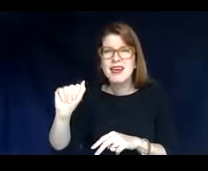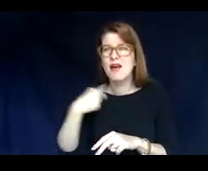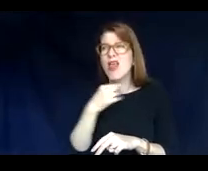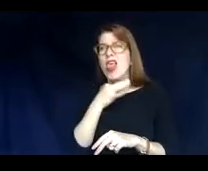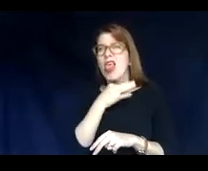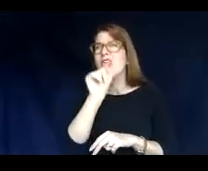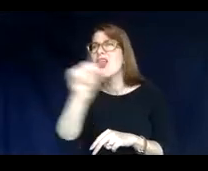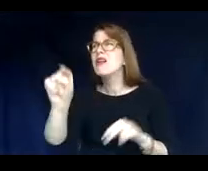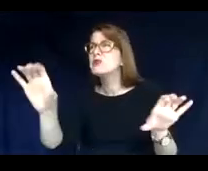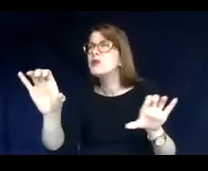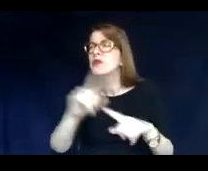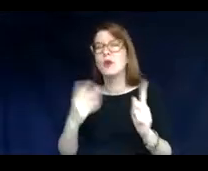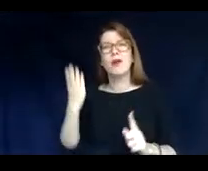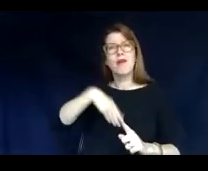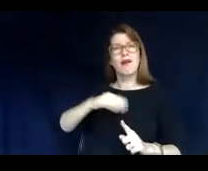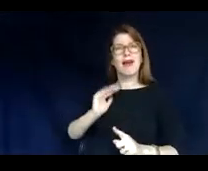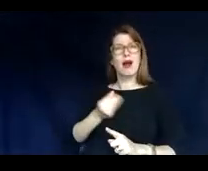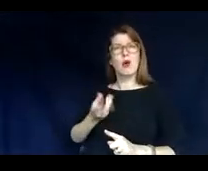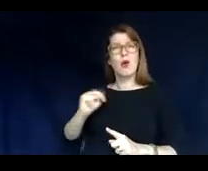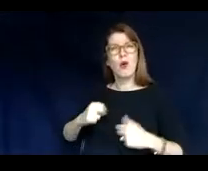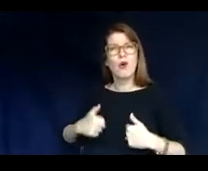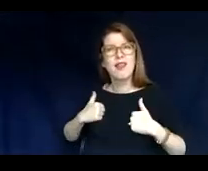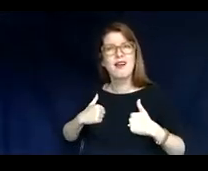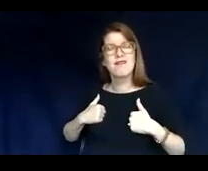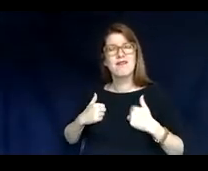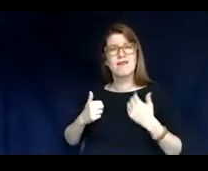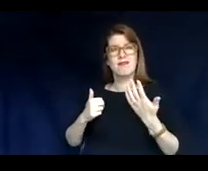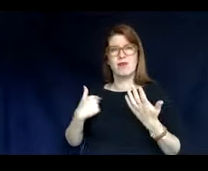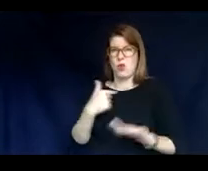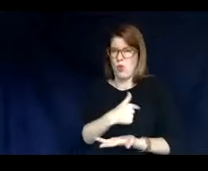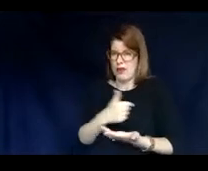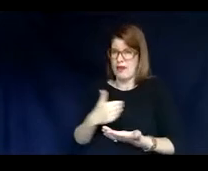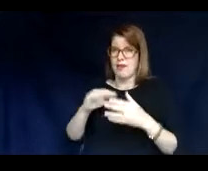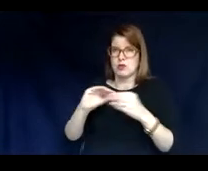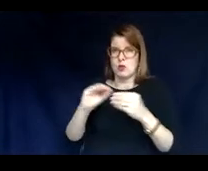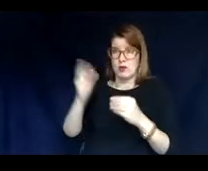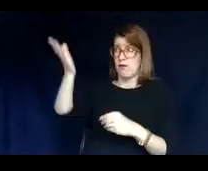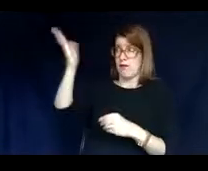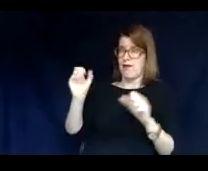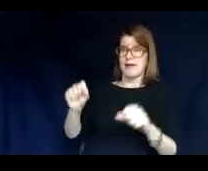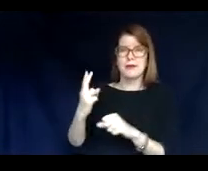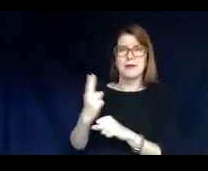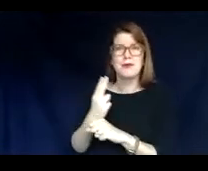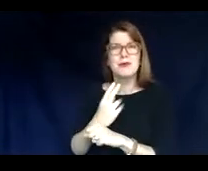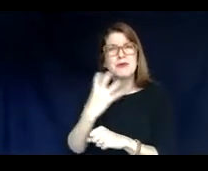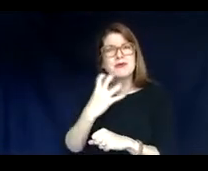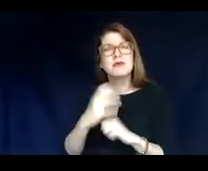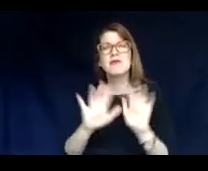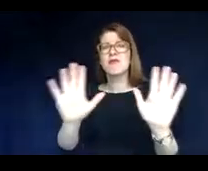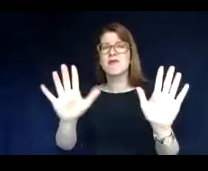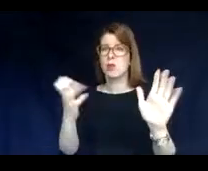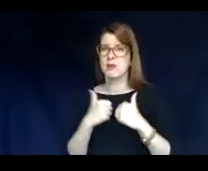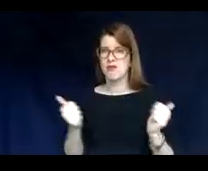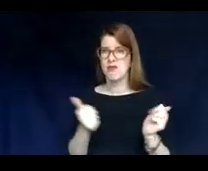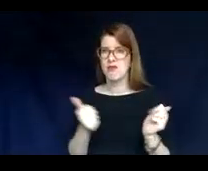our own adventure? I and you both have stories that God can use in amazing ways. Now, let me be honest here. I